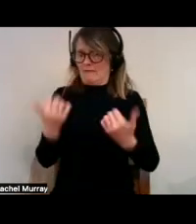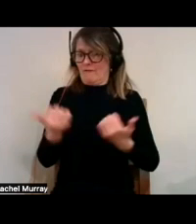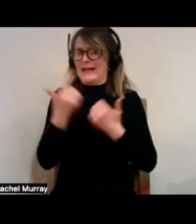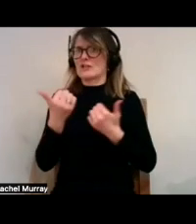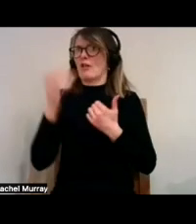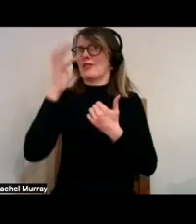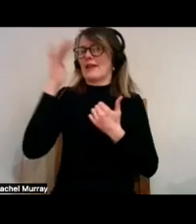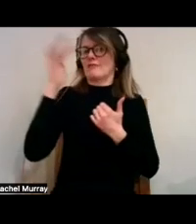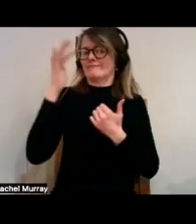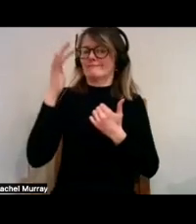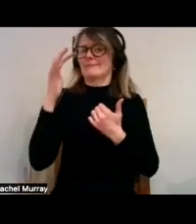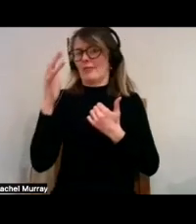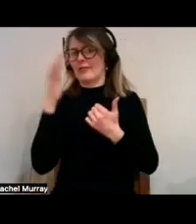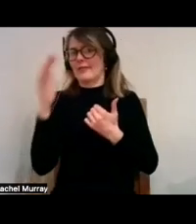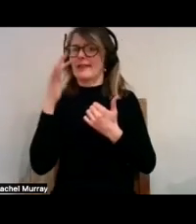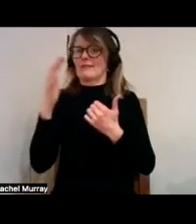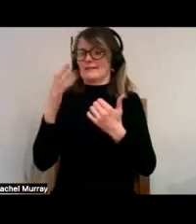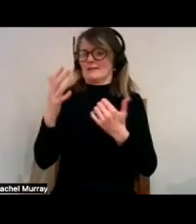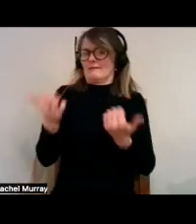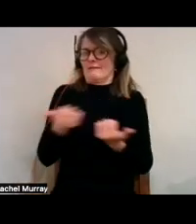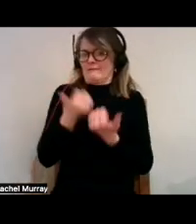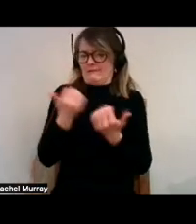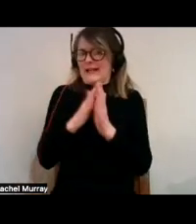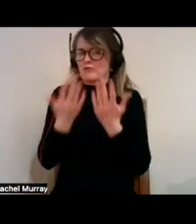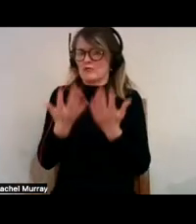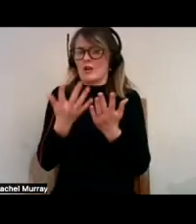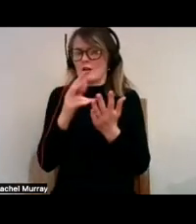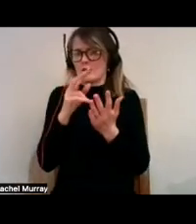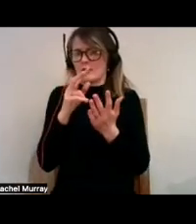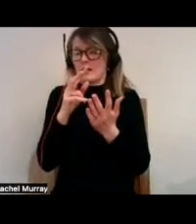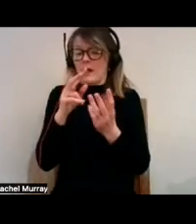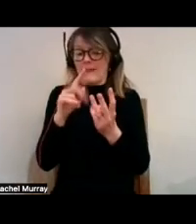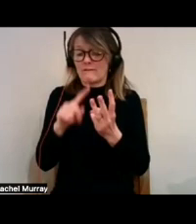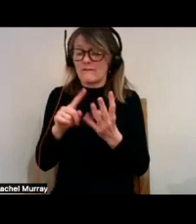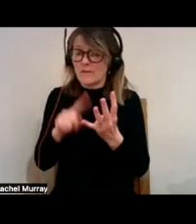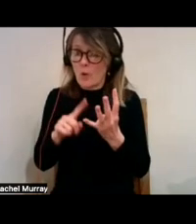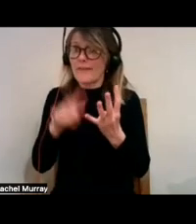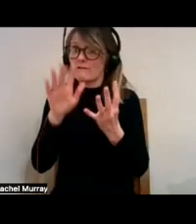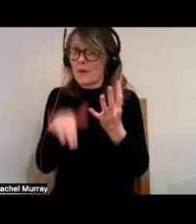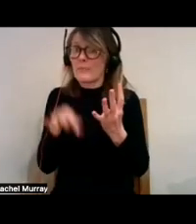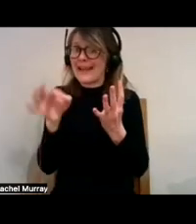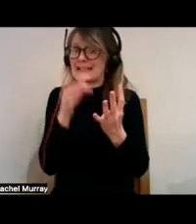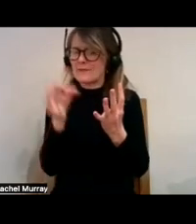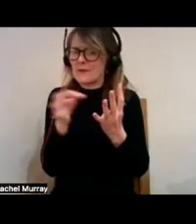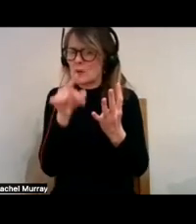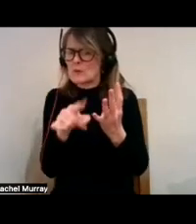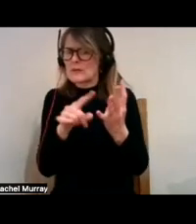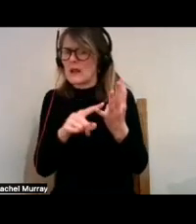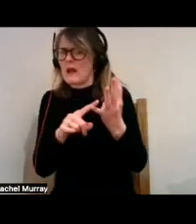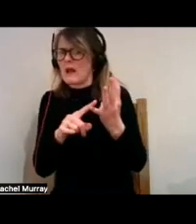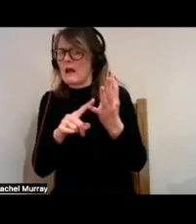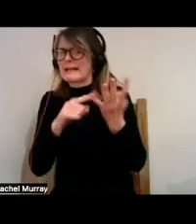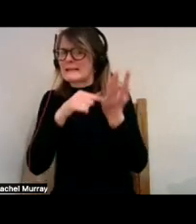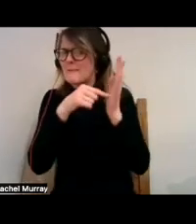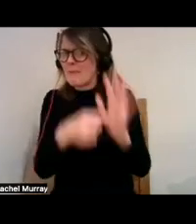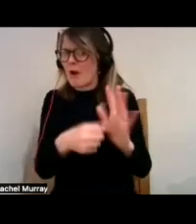up in the interviews was a 4th theme of symbolic power. And having just had this weekend with the coronation, we may